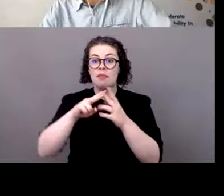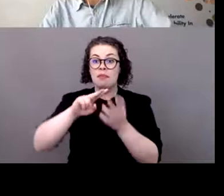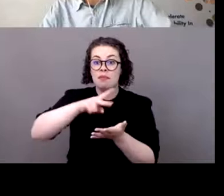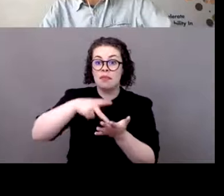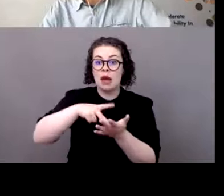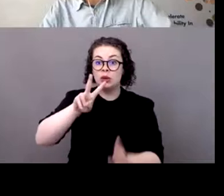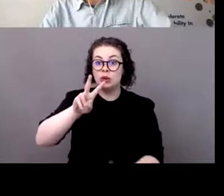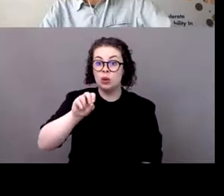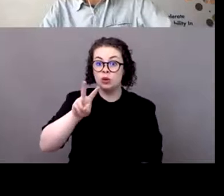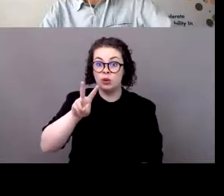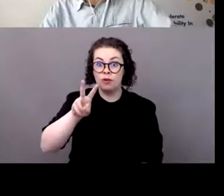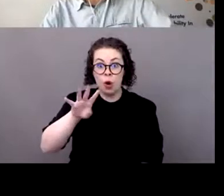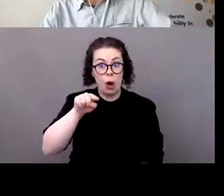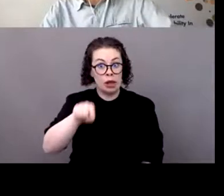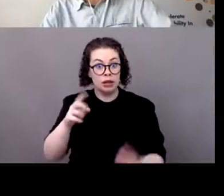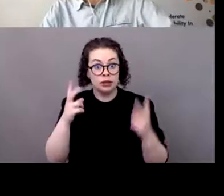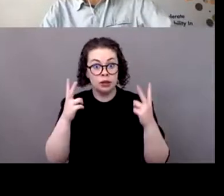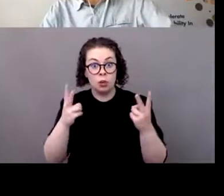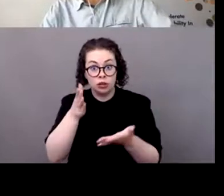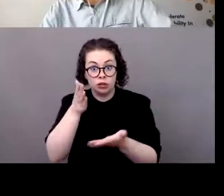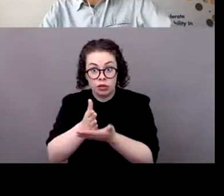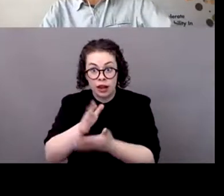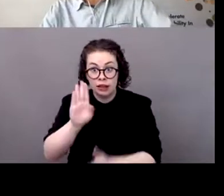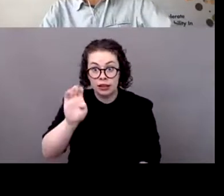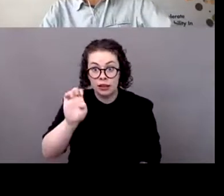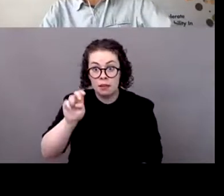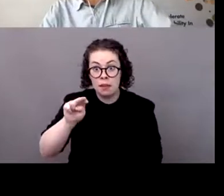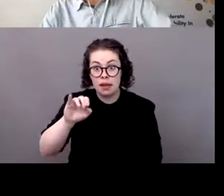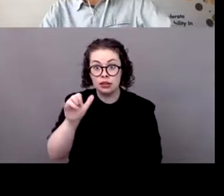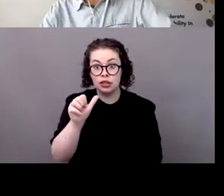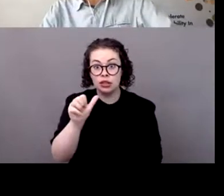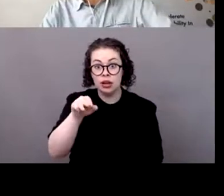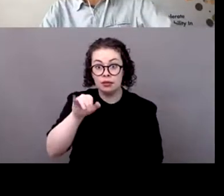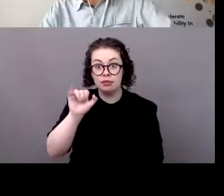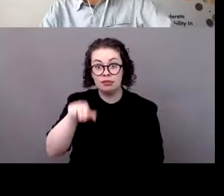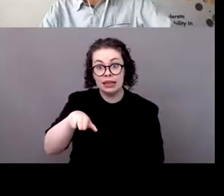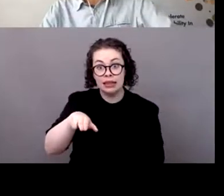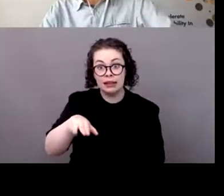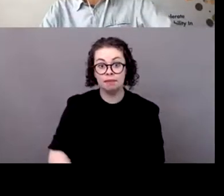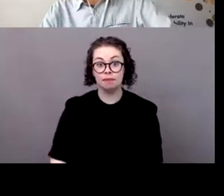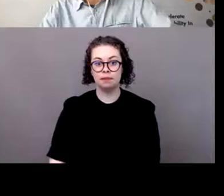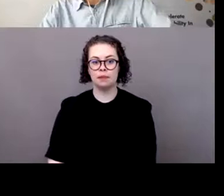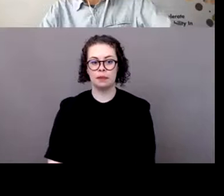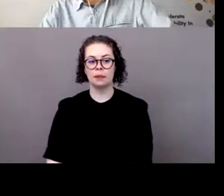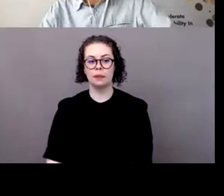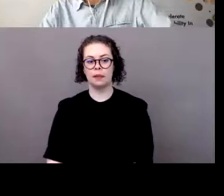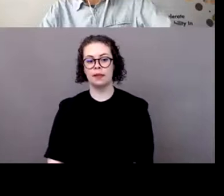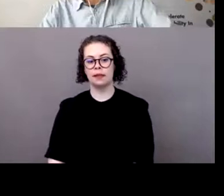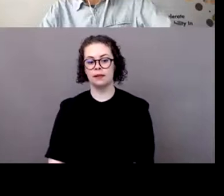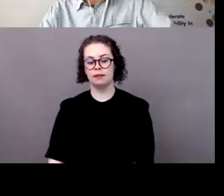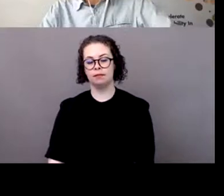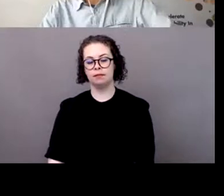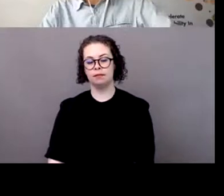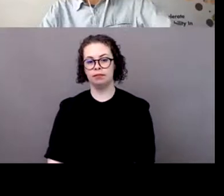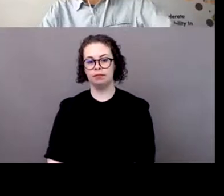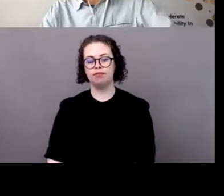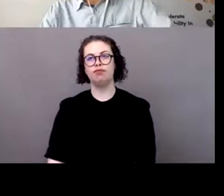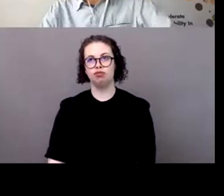Yes, it is. Maybe just a quick comment on the IT carbon impact.